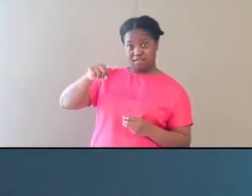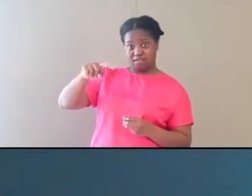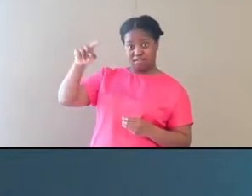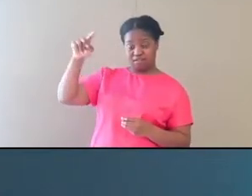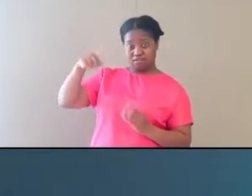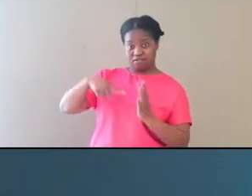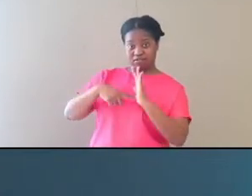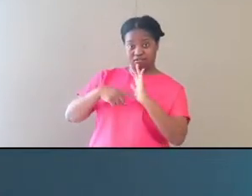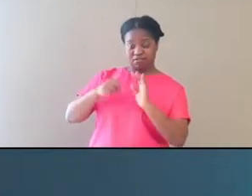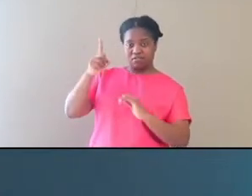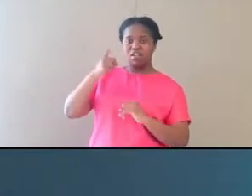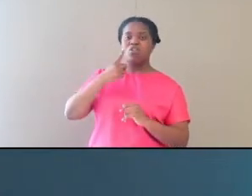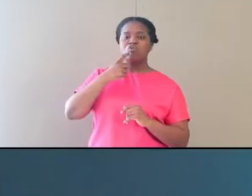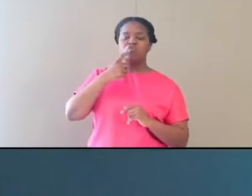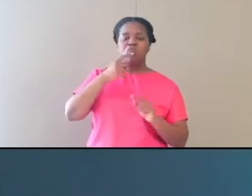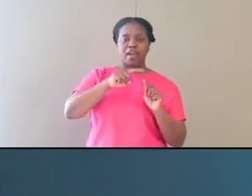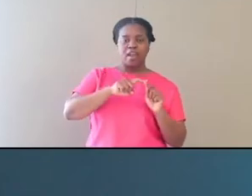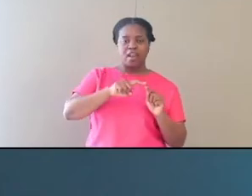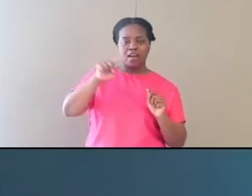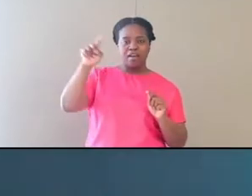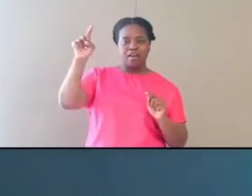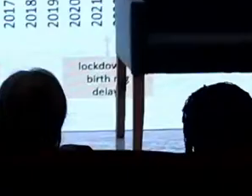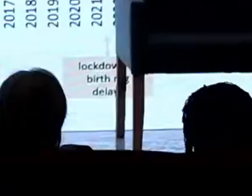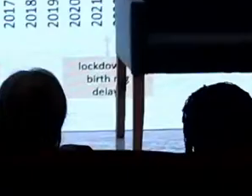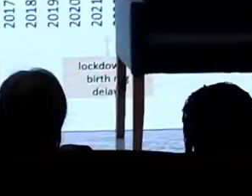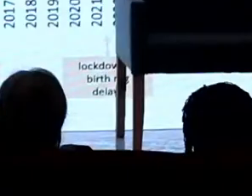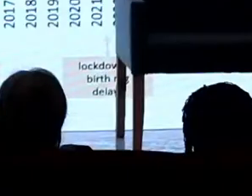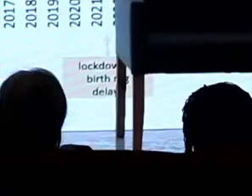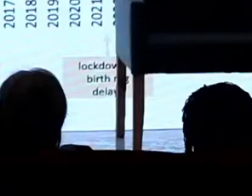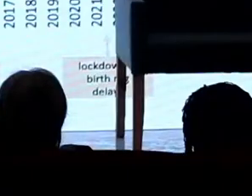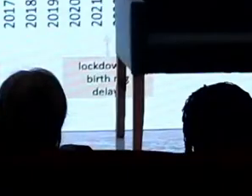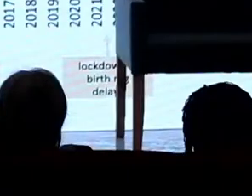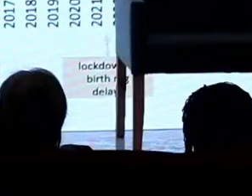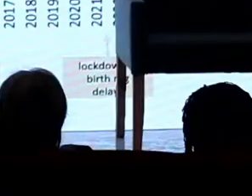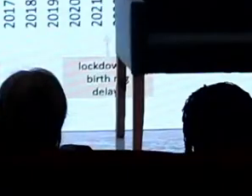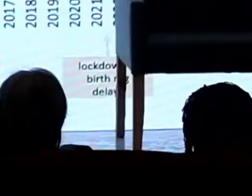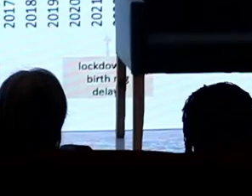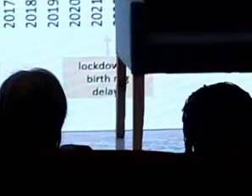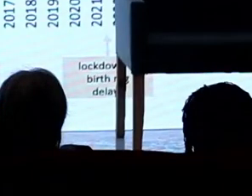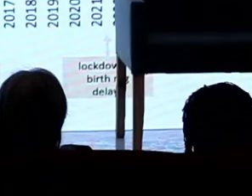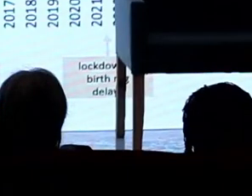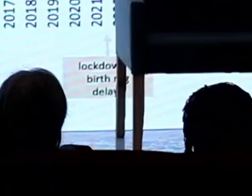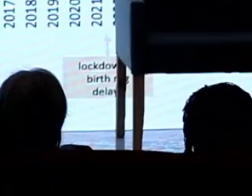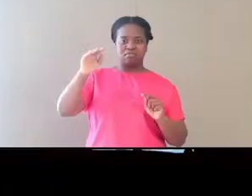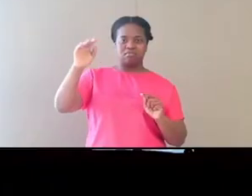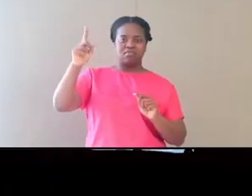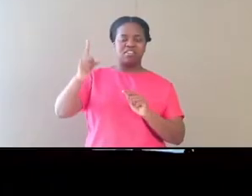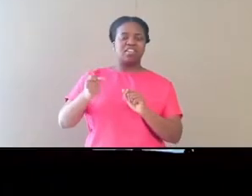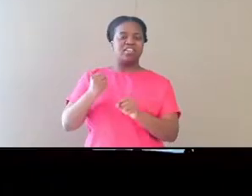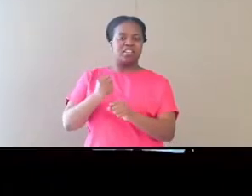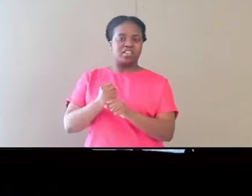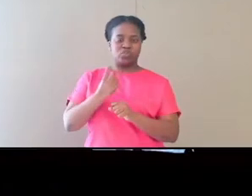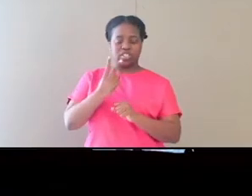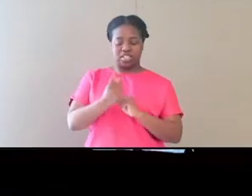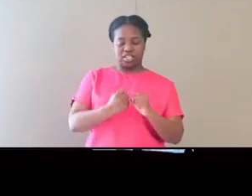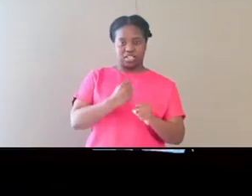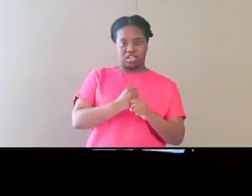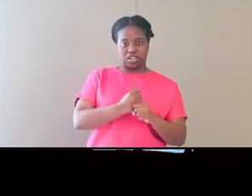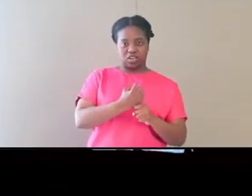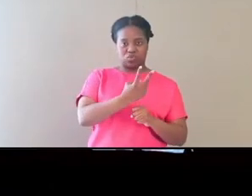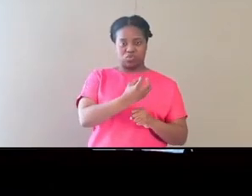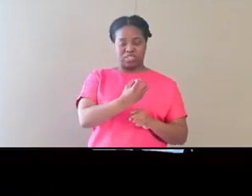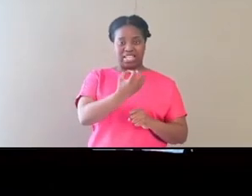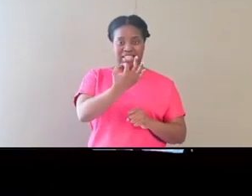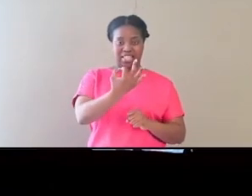The red line shows how the numbers of children grew over the years. And you can see that particularly in 2003